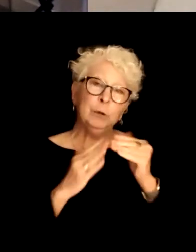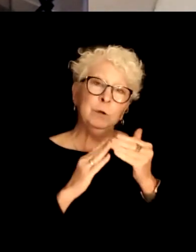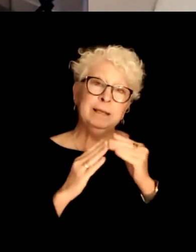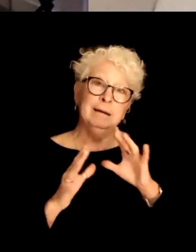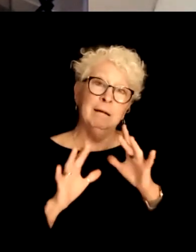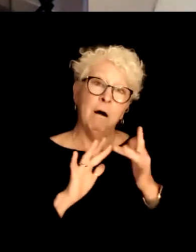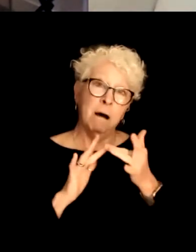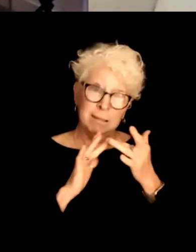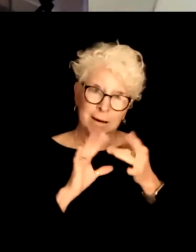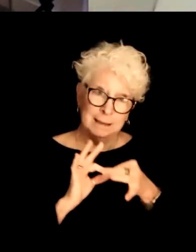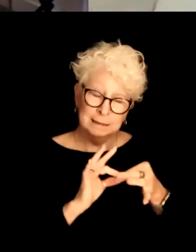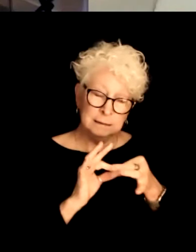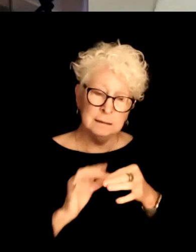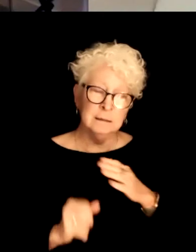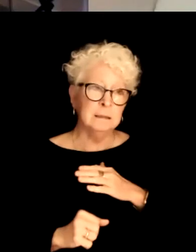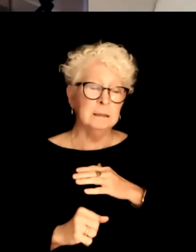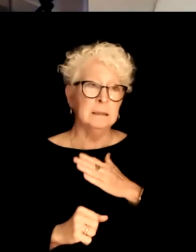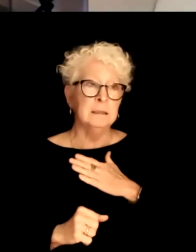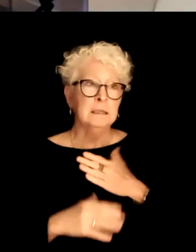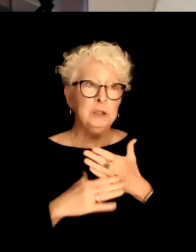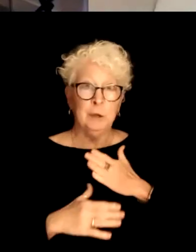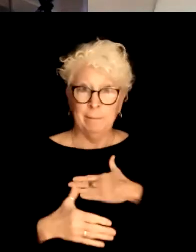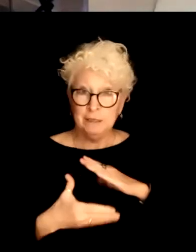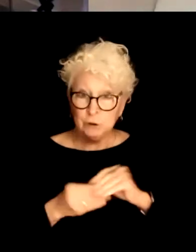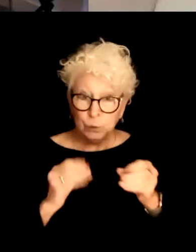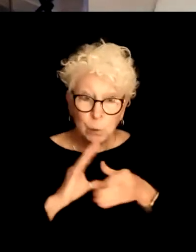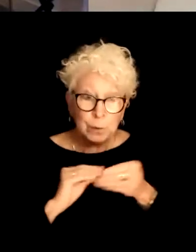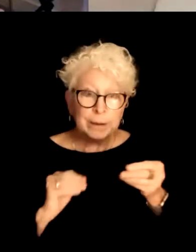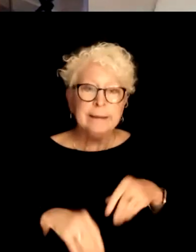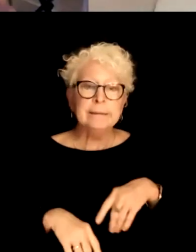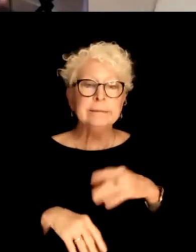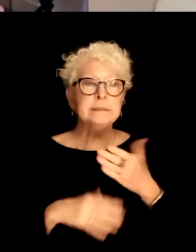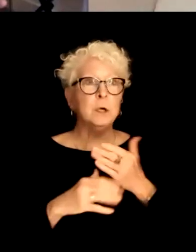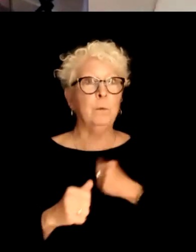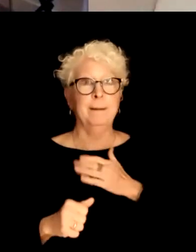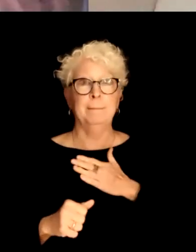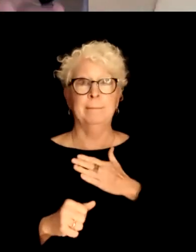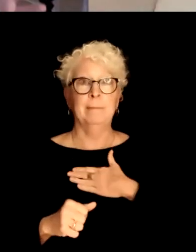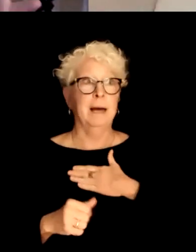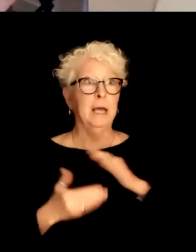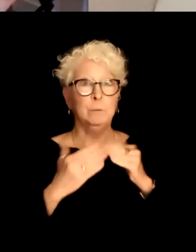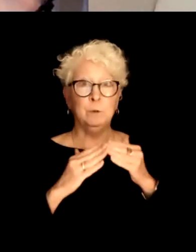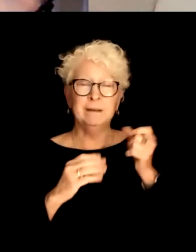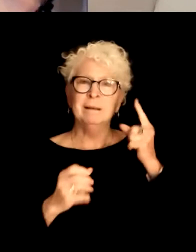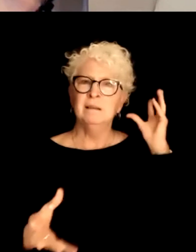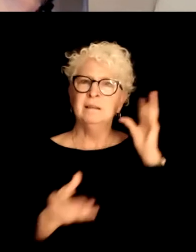that like my story and the story of my community is part of this larger history, and that we have been here for